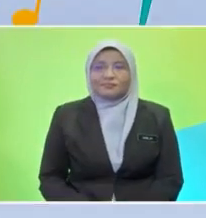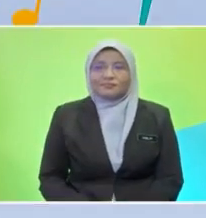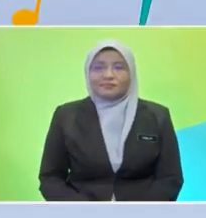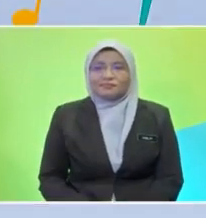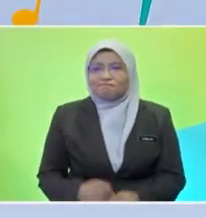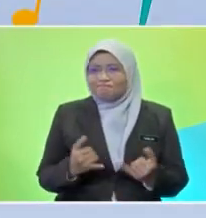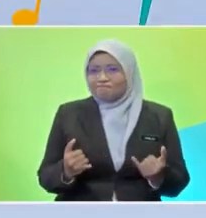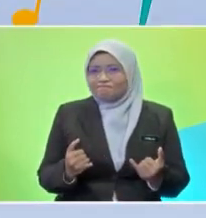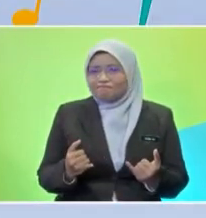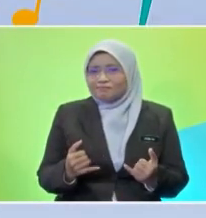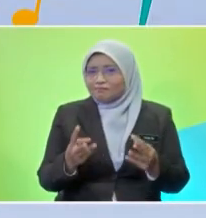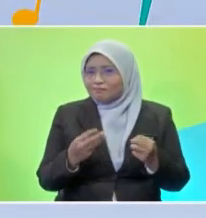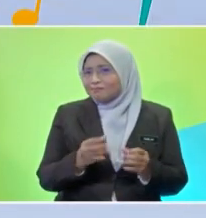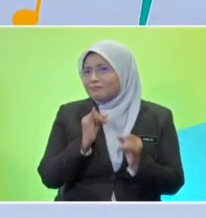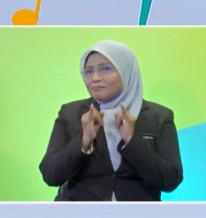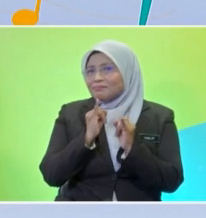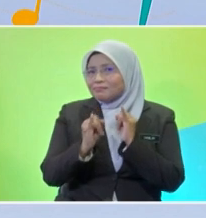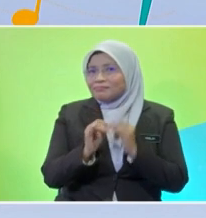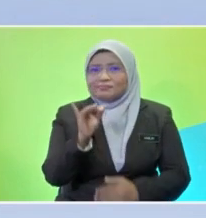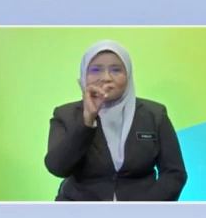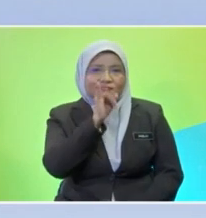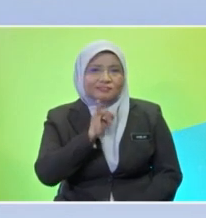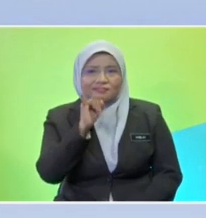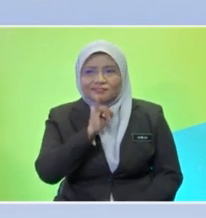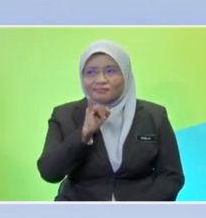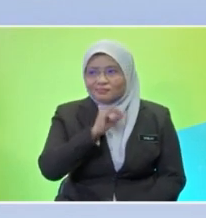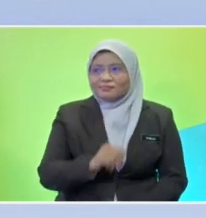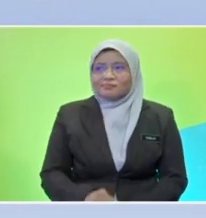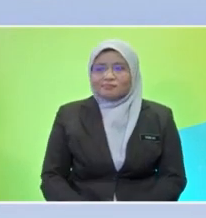interview a singer, Hanif. So, by using the